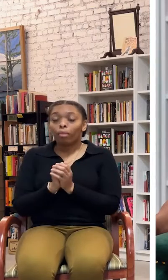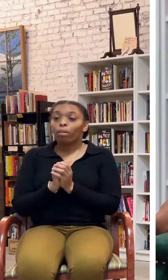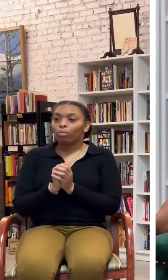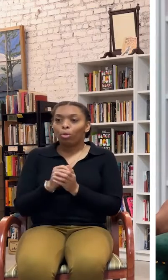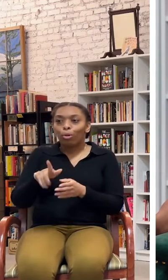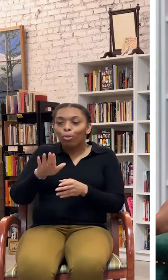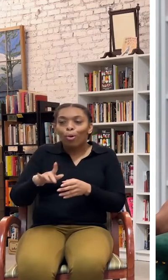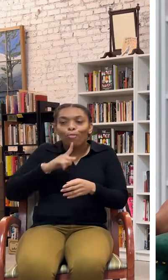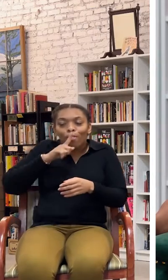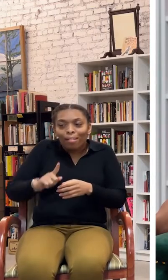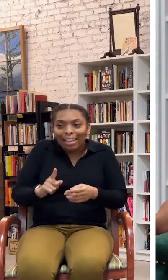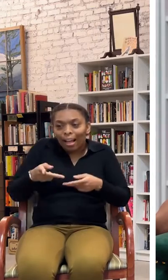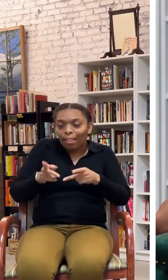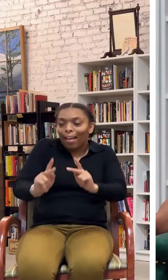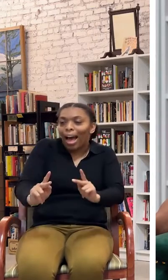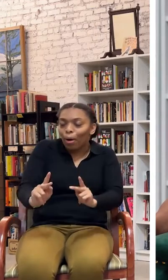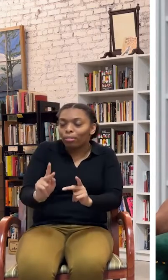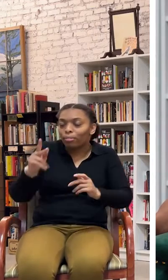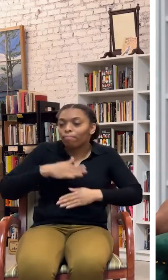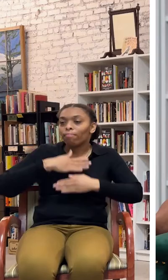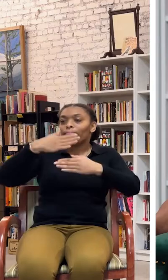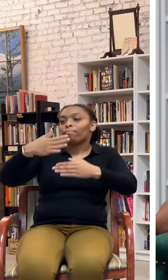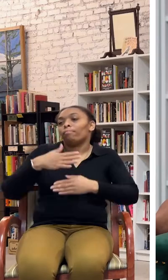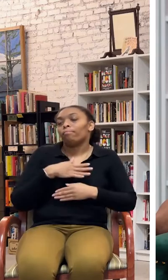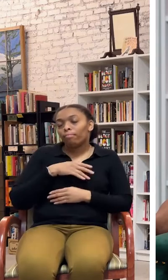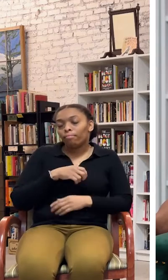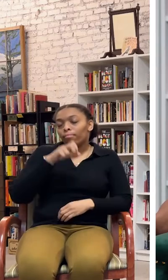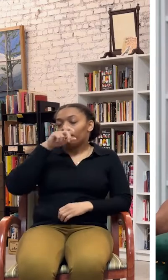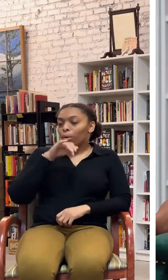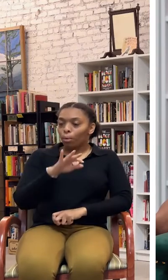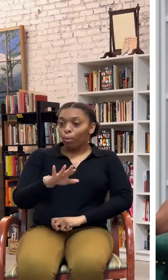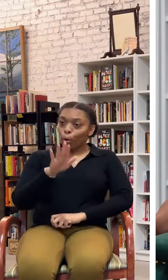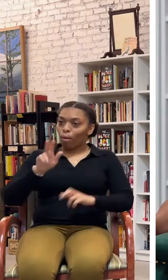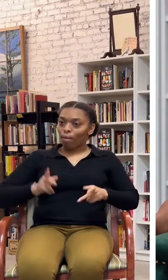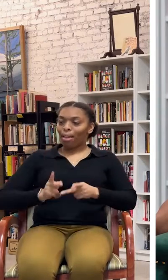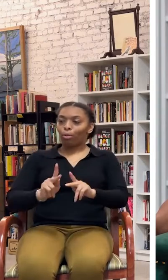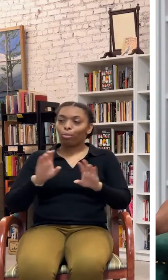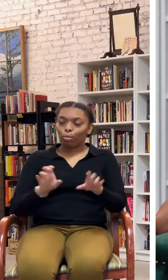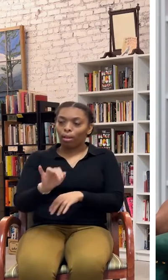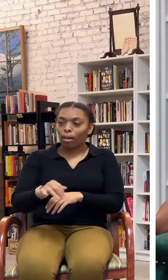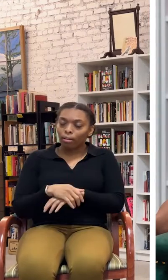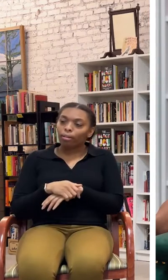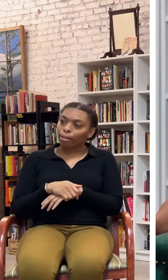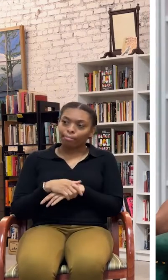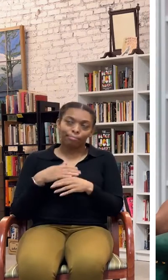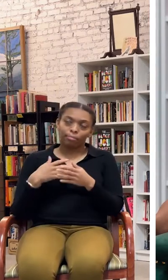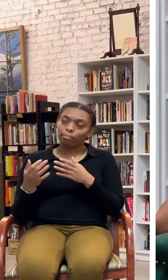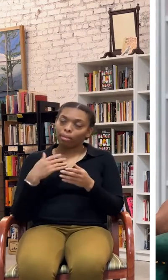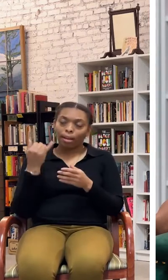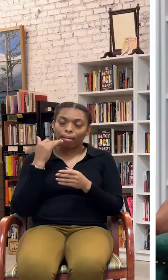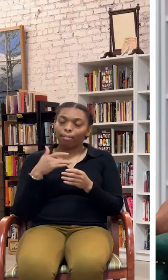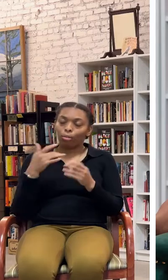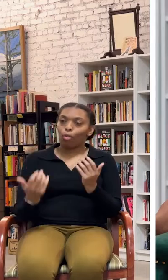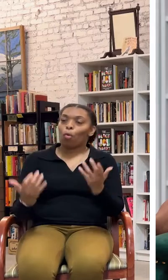are allowed to at least take a deep breath. You have that. You're allowed to do that. Even when that feels insurmountable,